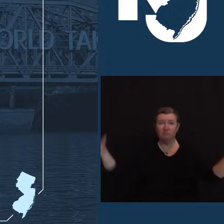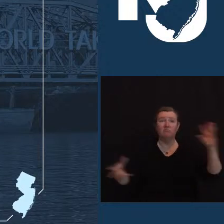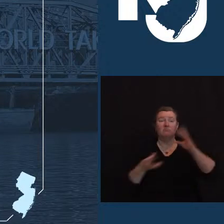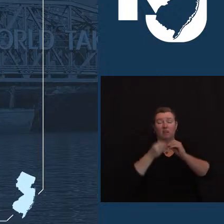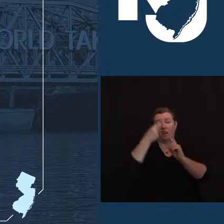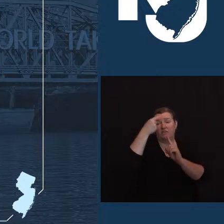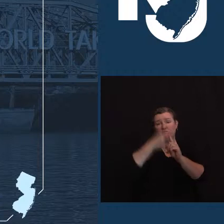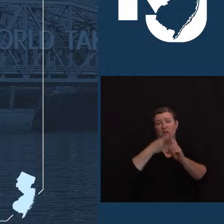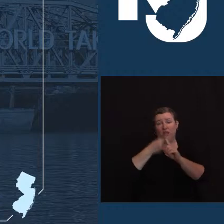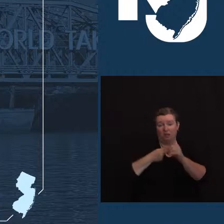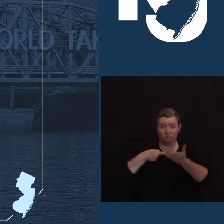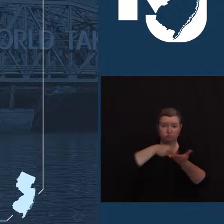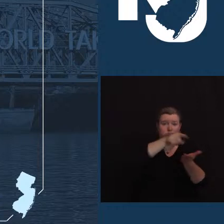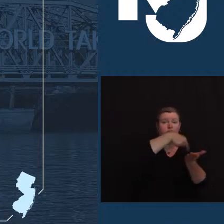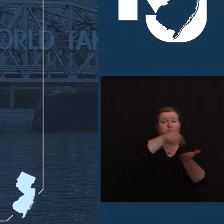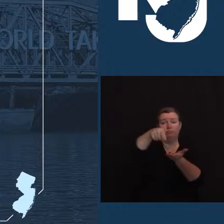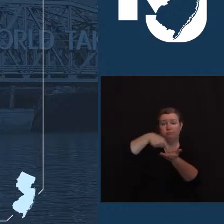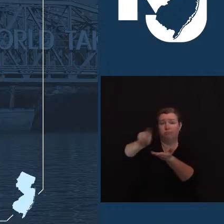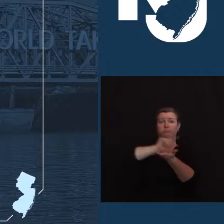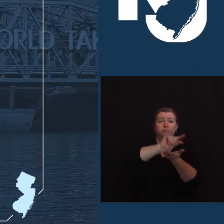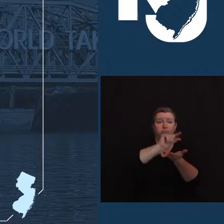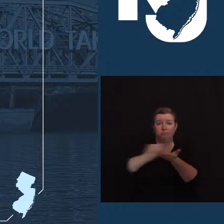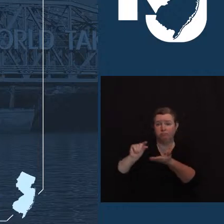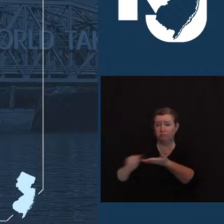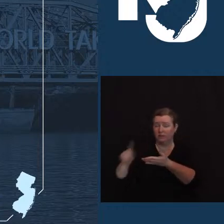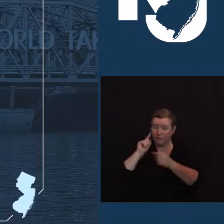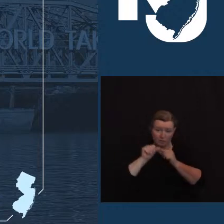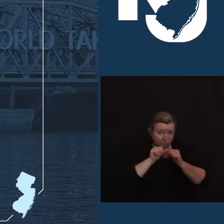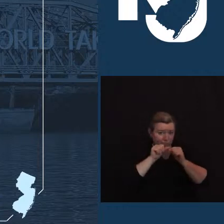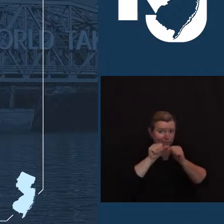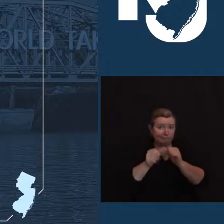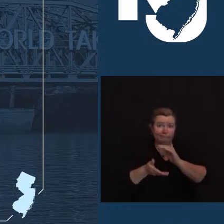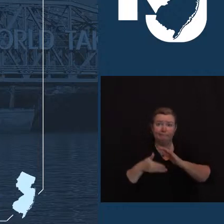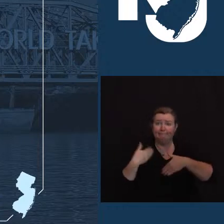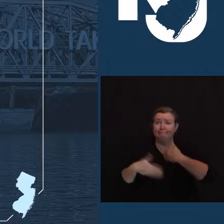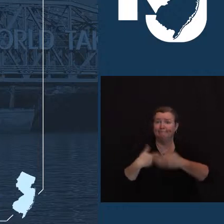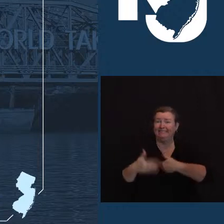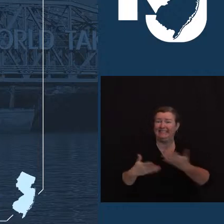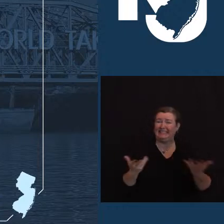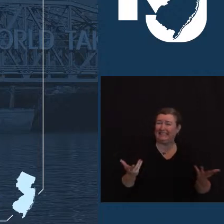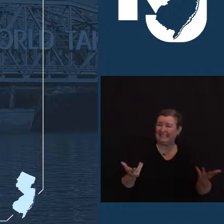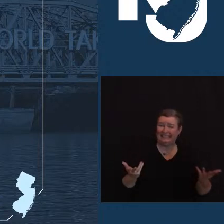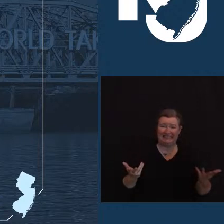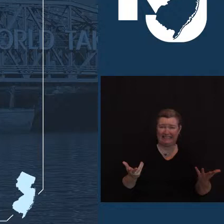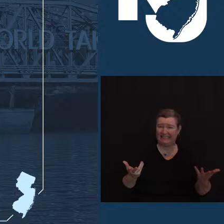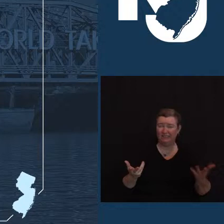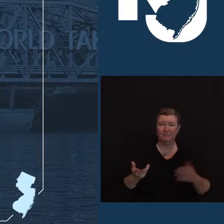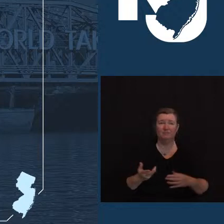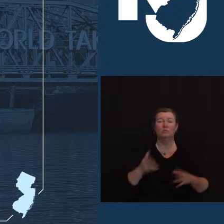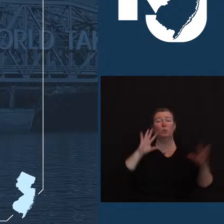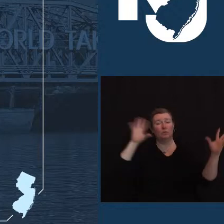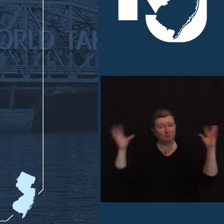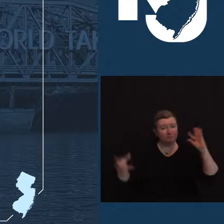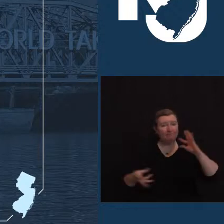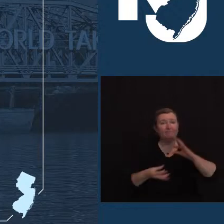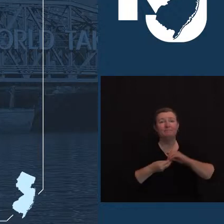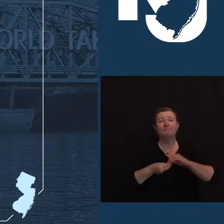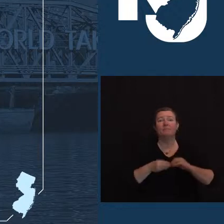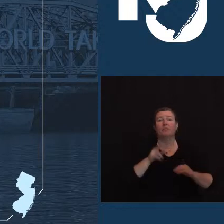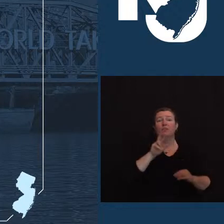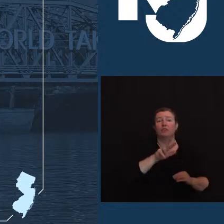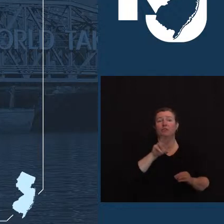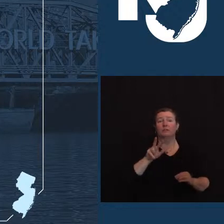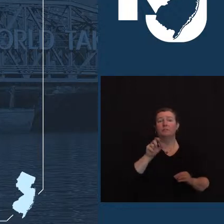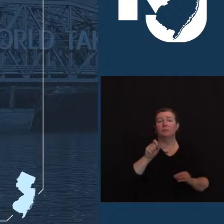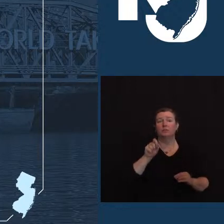its current level. Overall, the department has put $33.7 billion directly into the